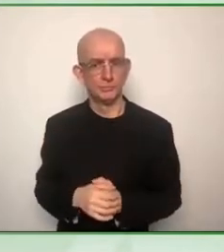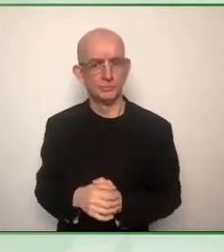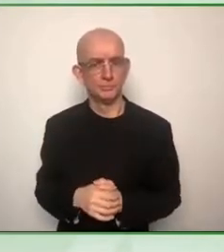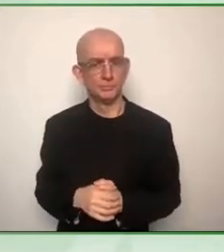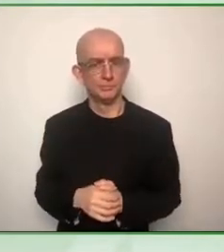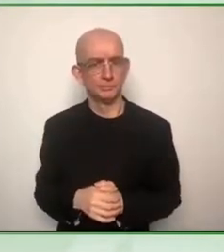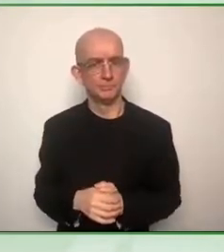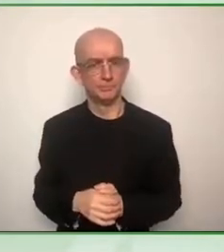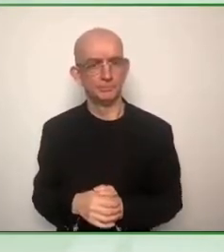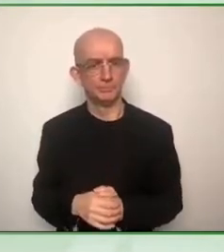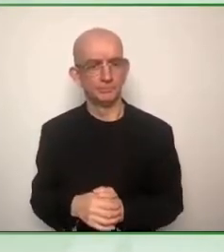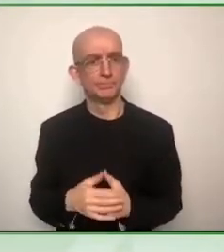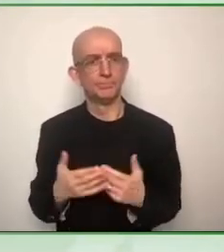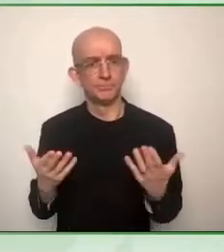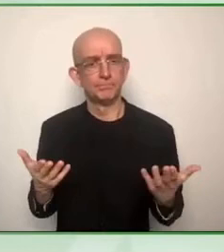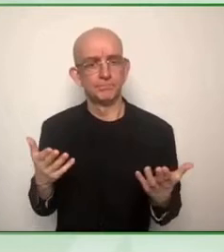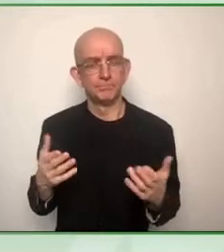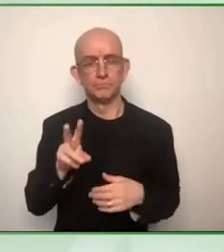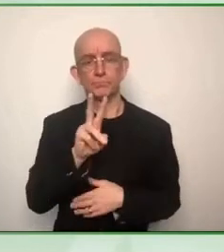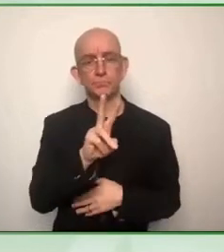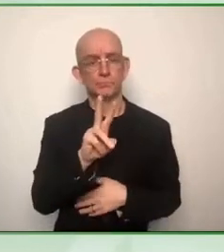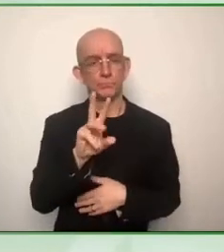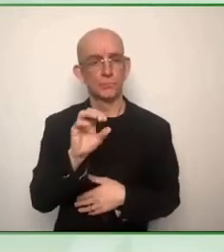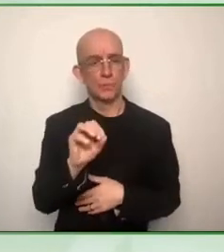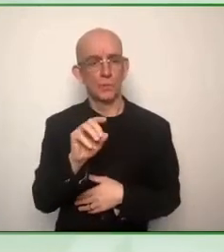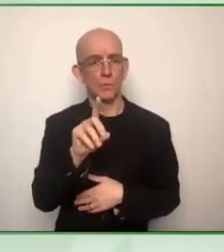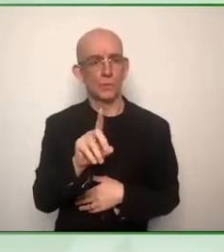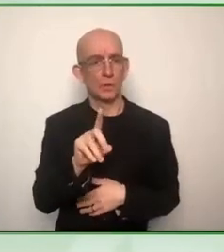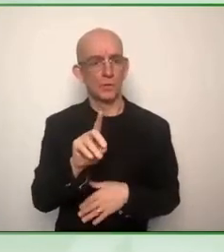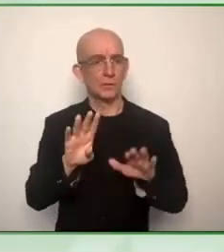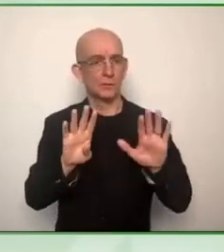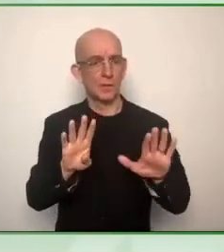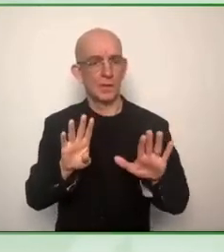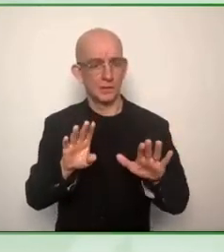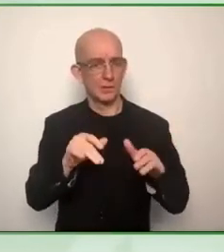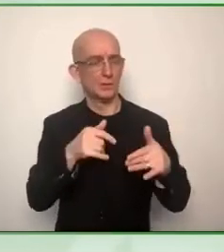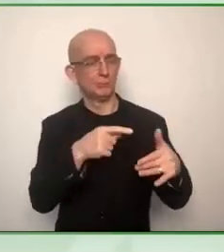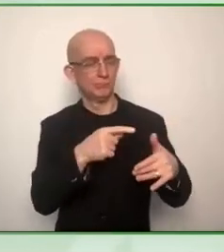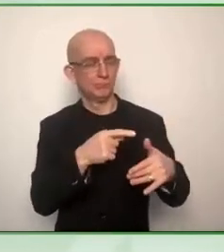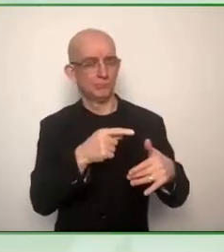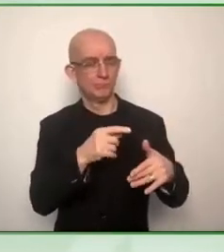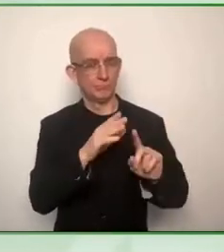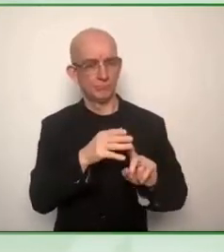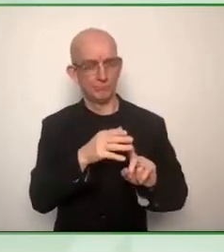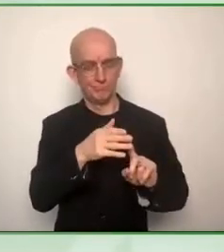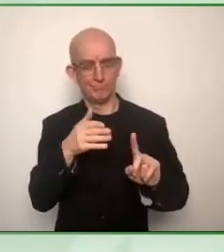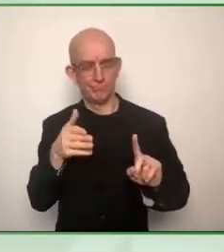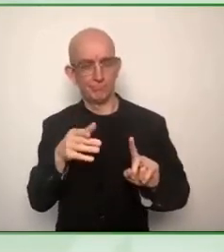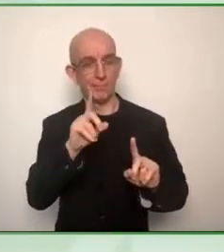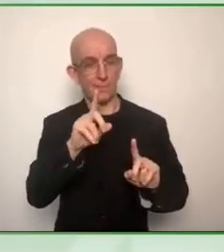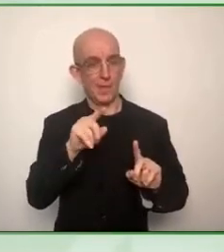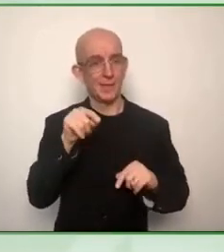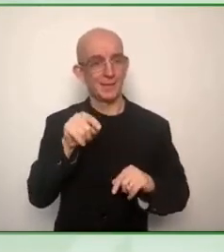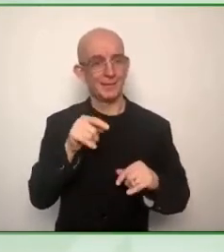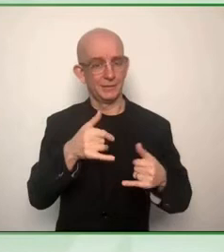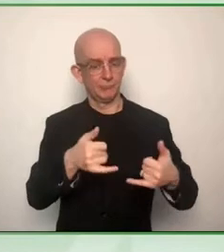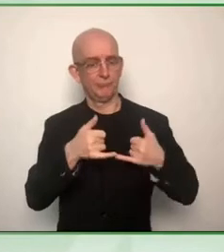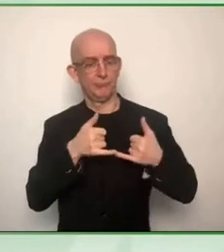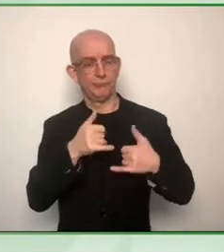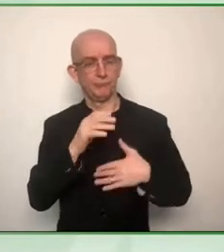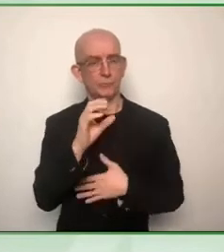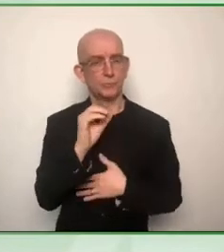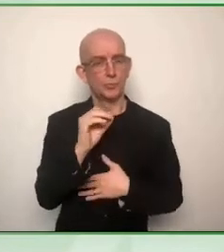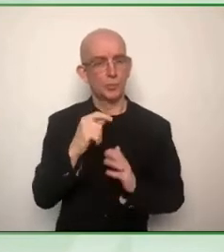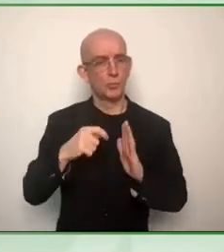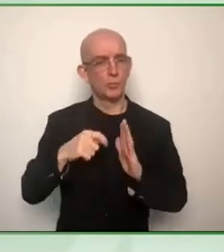progression for my app, FingerTalk, which is the one that we spoke about in 2019 at Zero Project. There was always going to